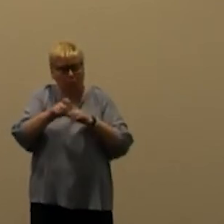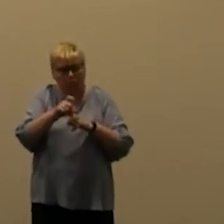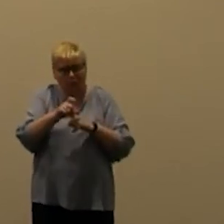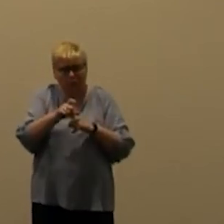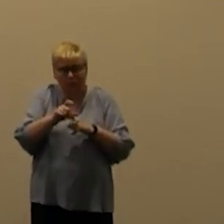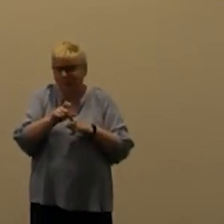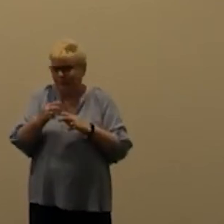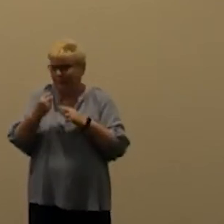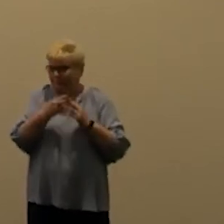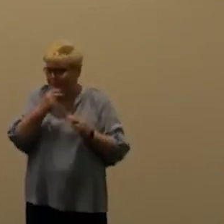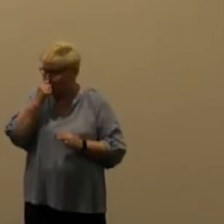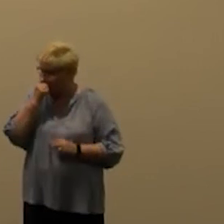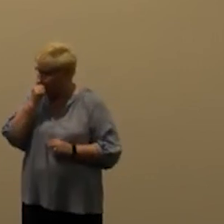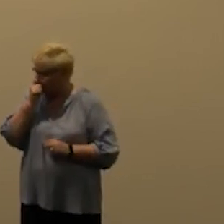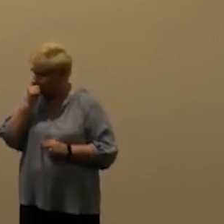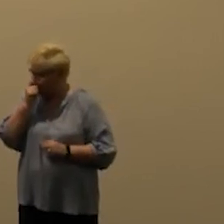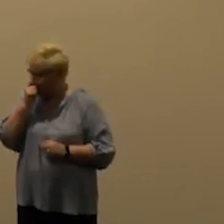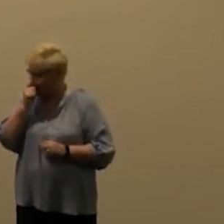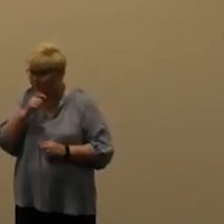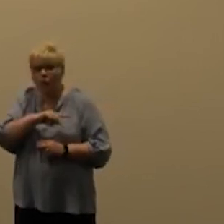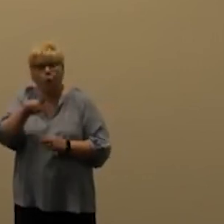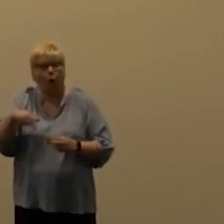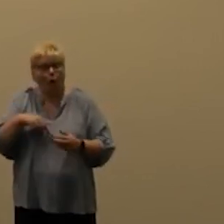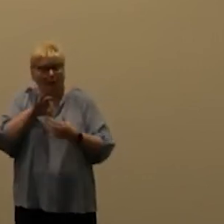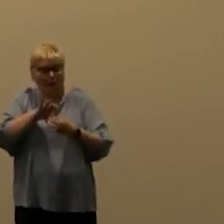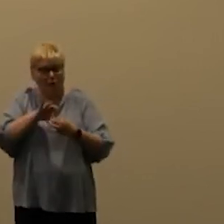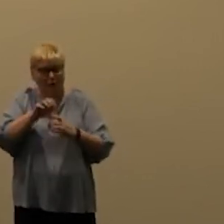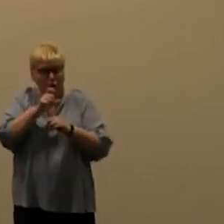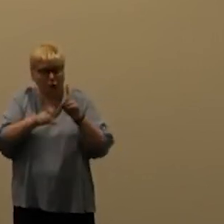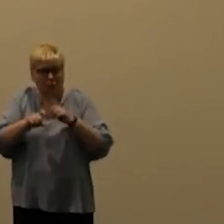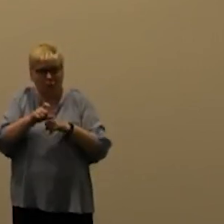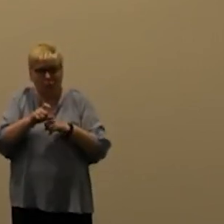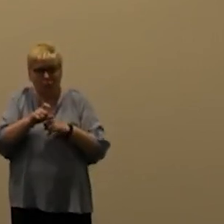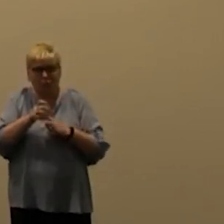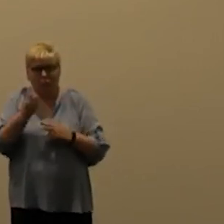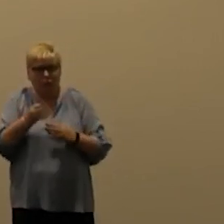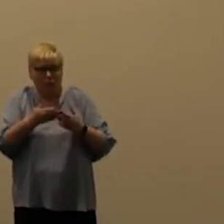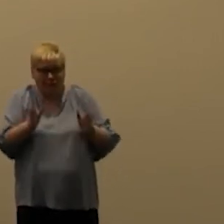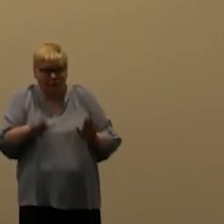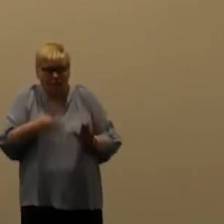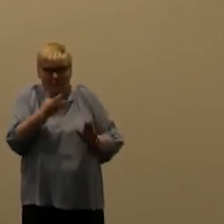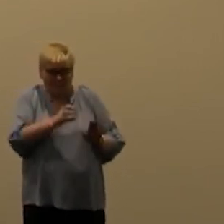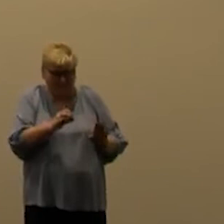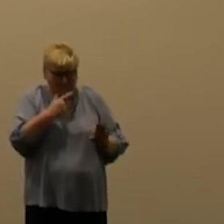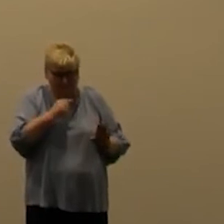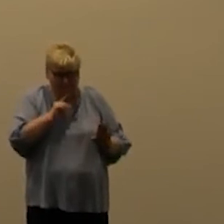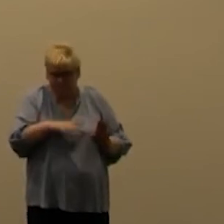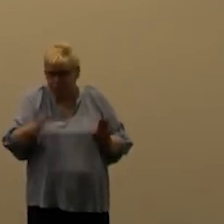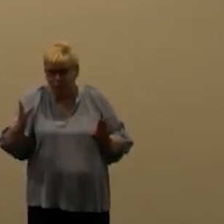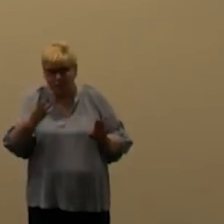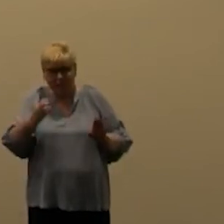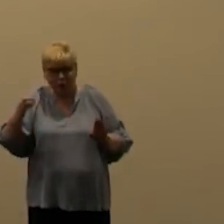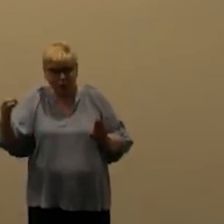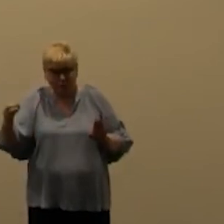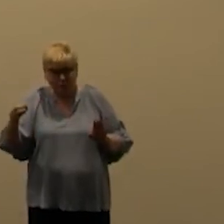Over to you. Absolutely. And in terms of our interaction within our communities, we have communities ranging from 50 people up to 500.